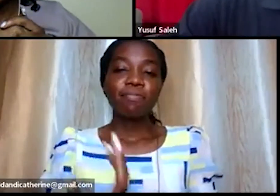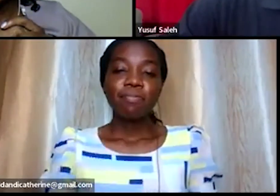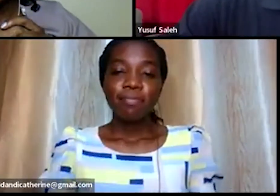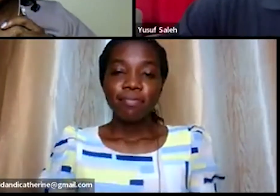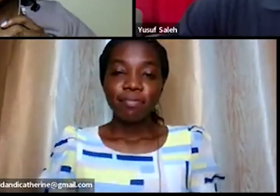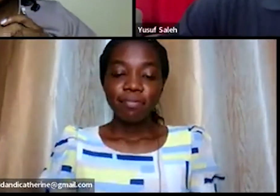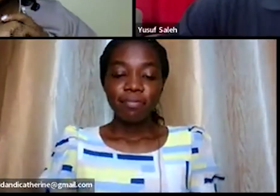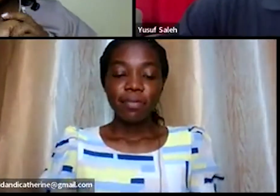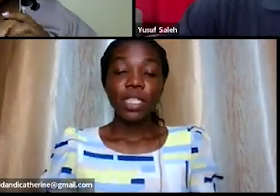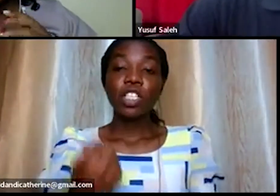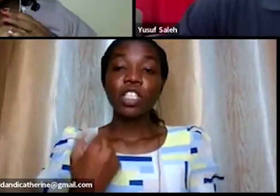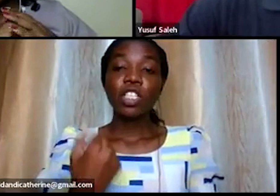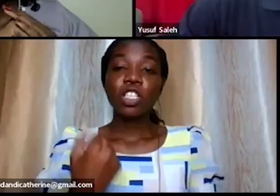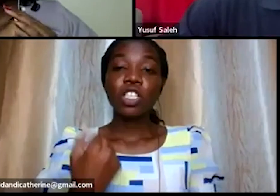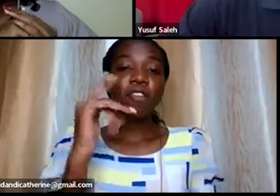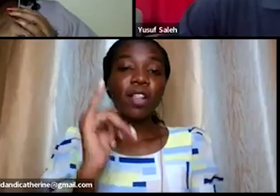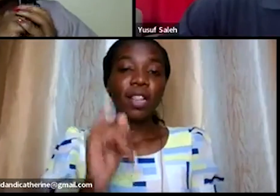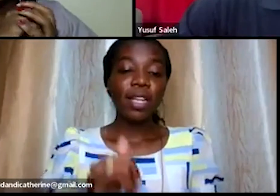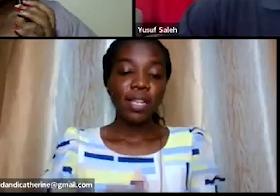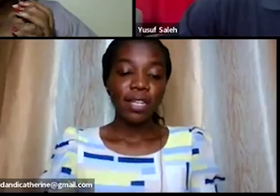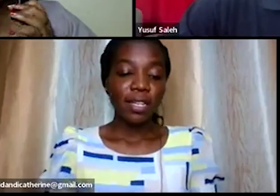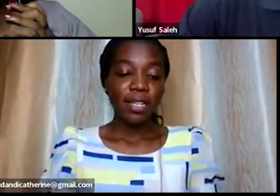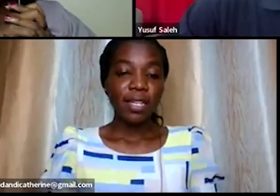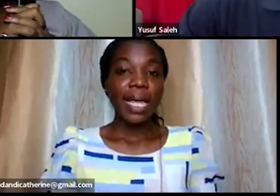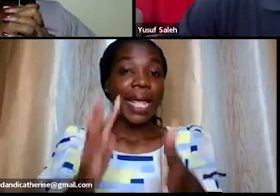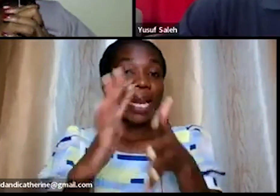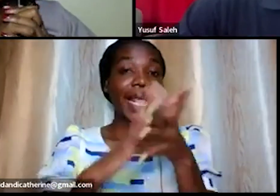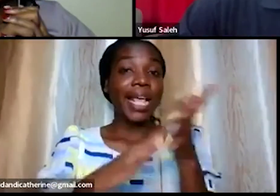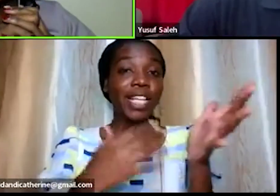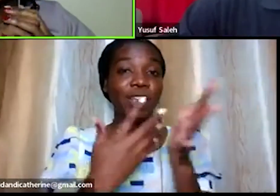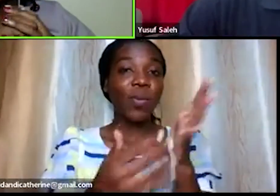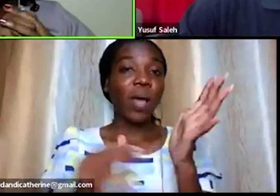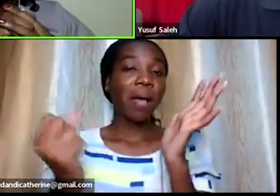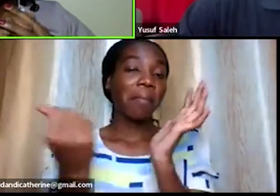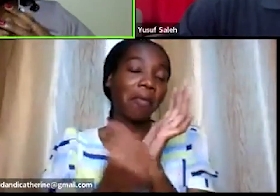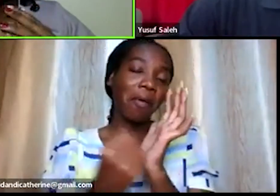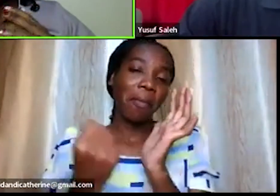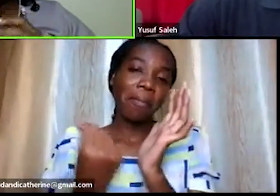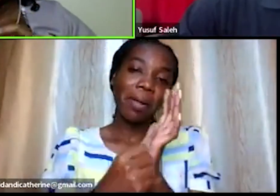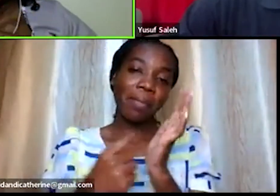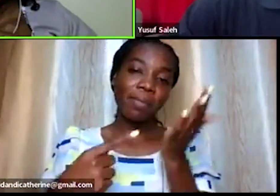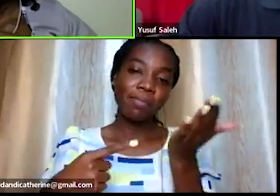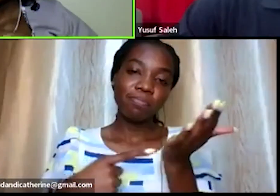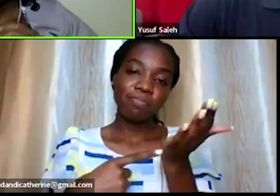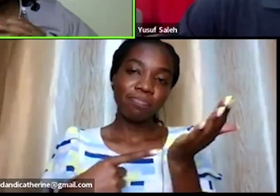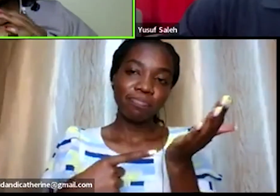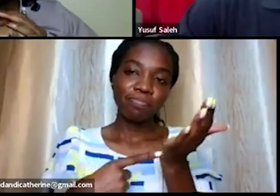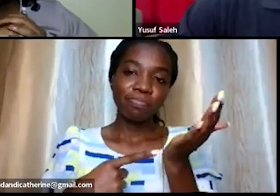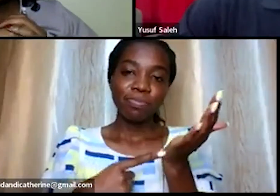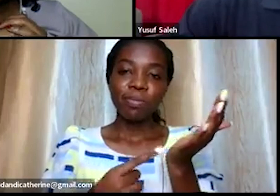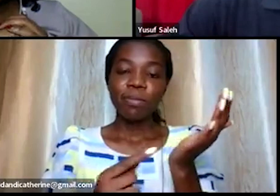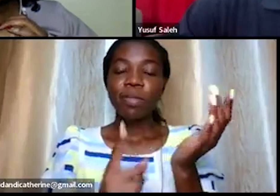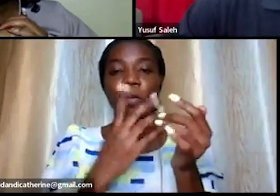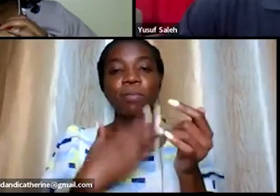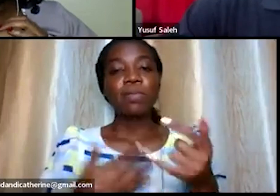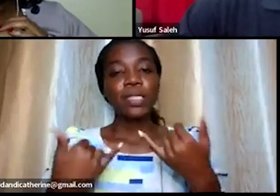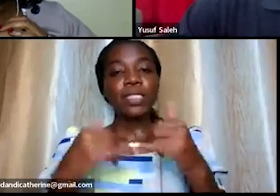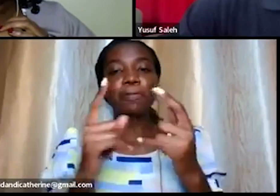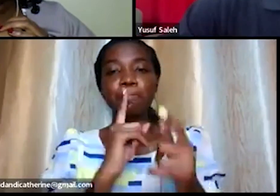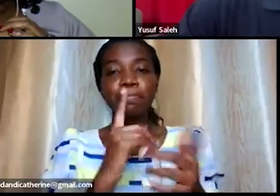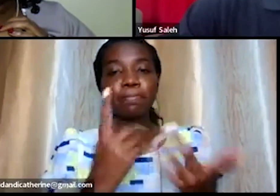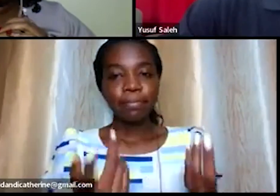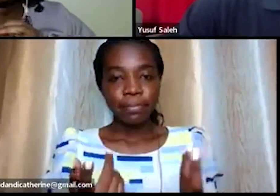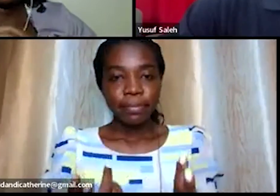Oh, sorry for that. It's a network technology. Yes. Well, I was trying to say that